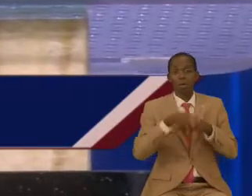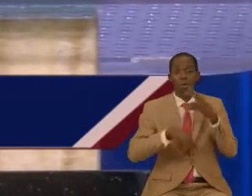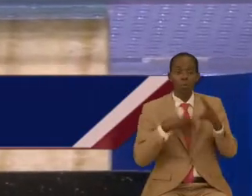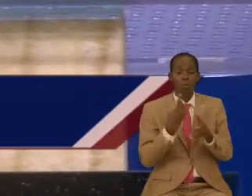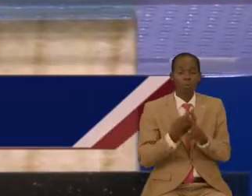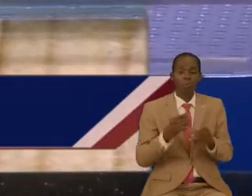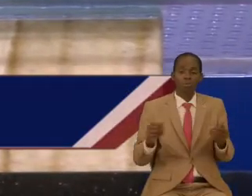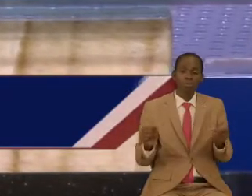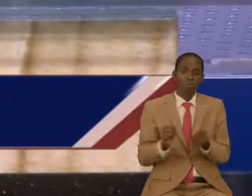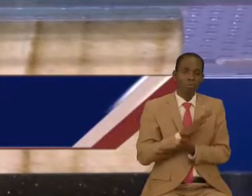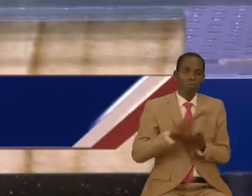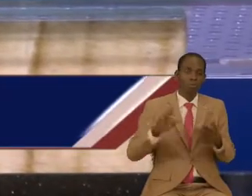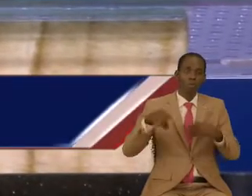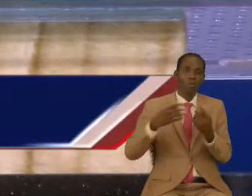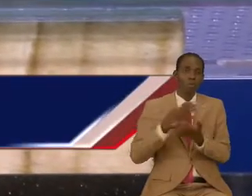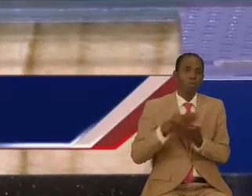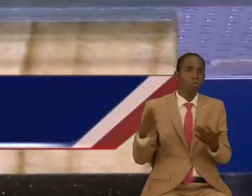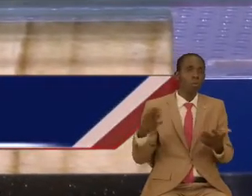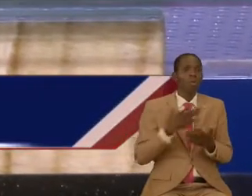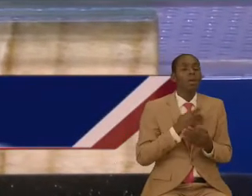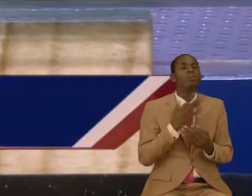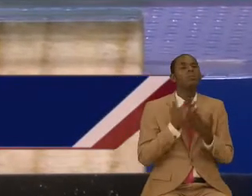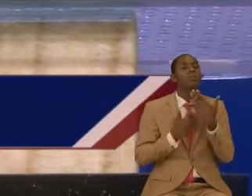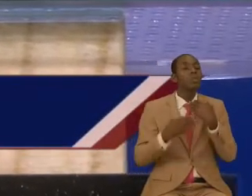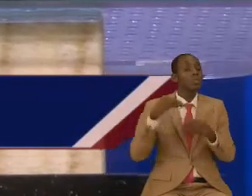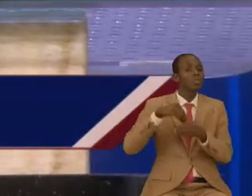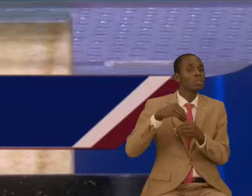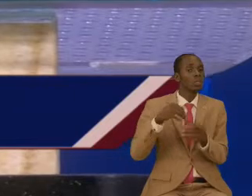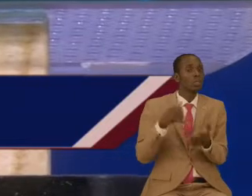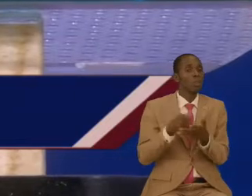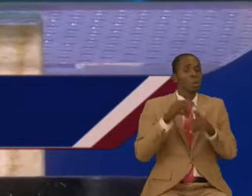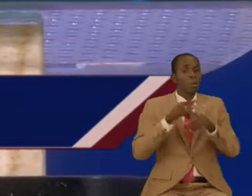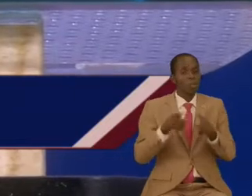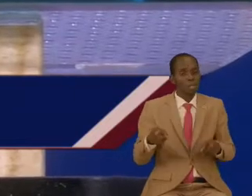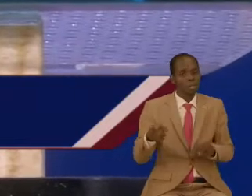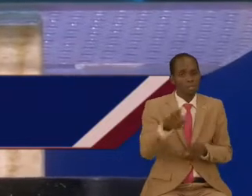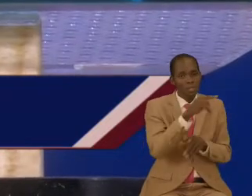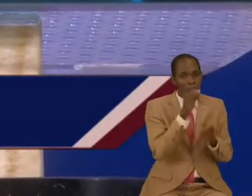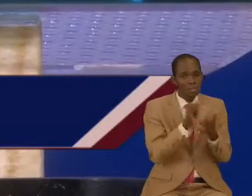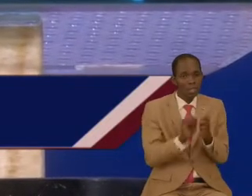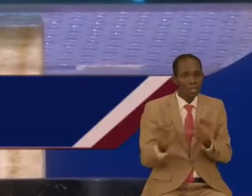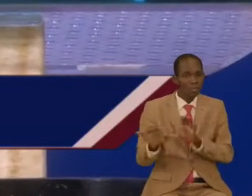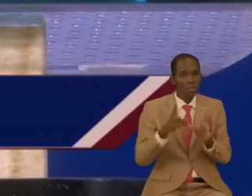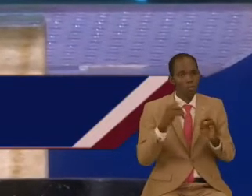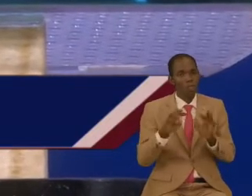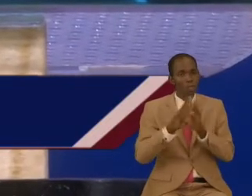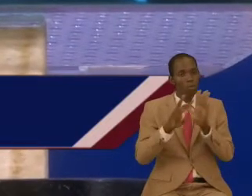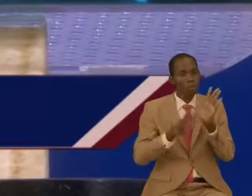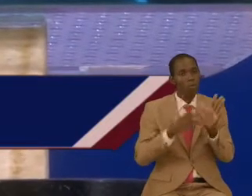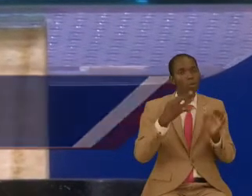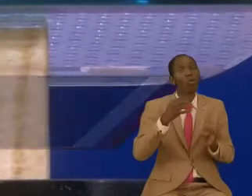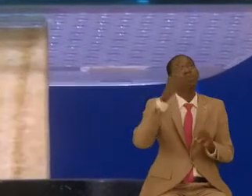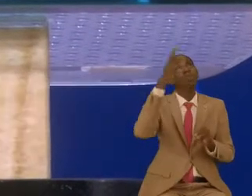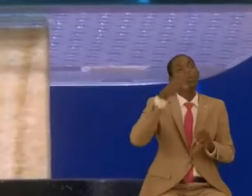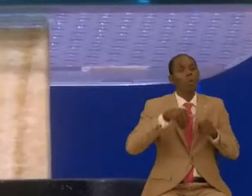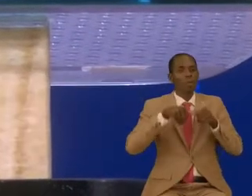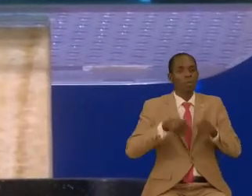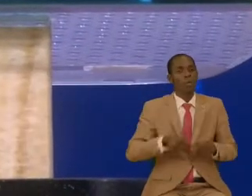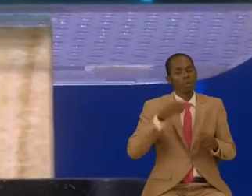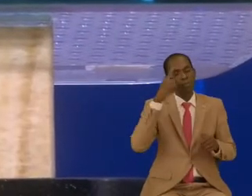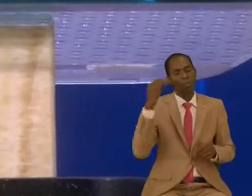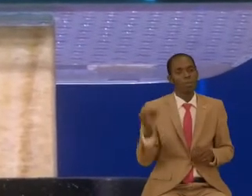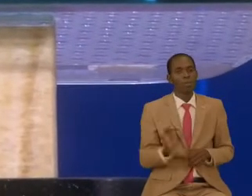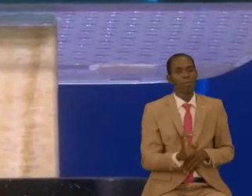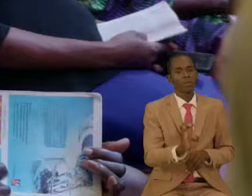the loss thereof, but he that doeth the will of God abideth forever.